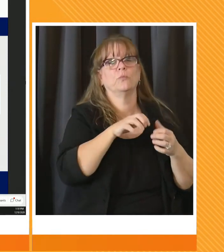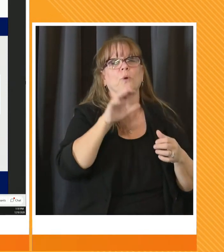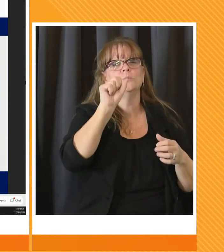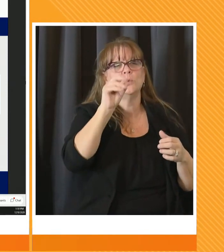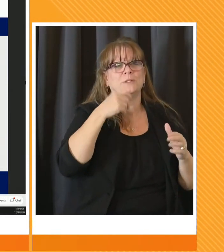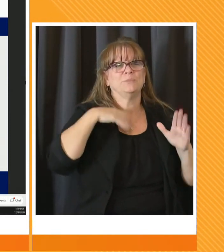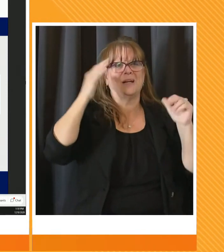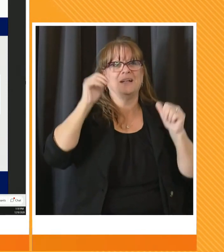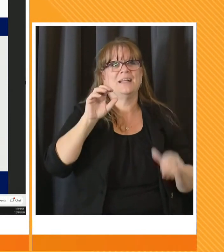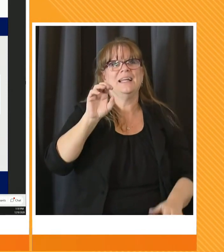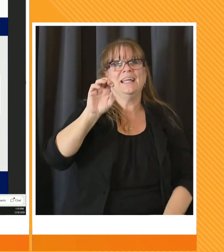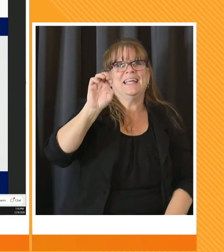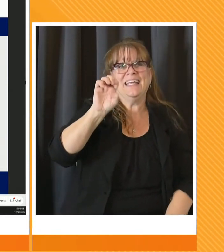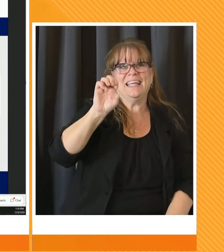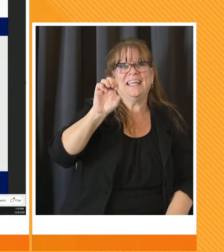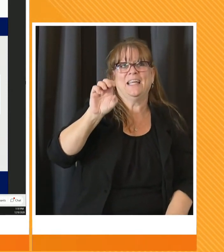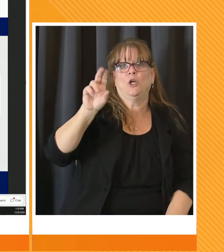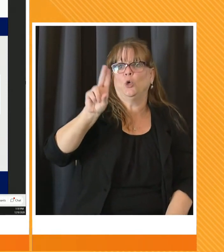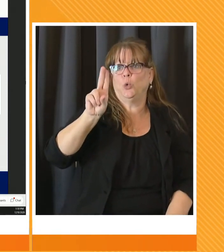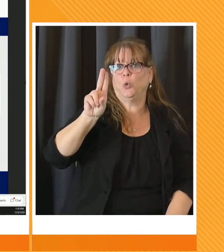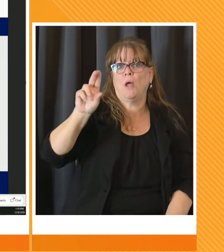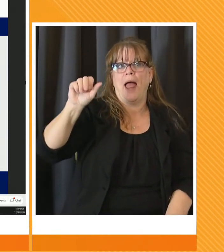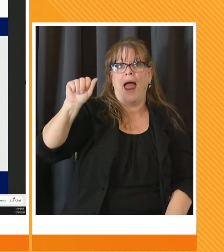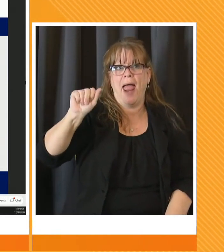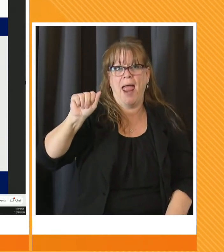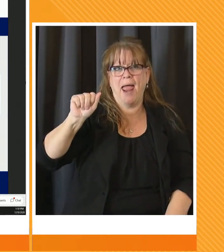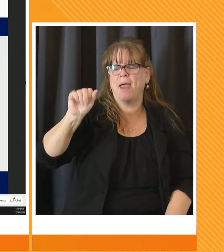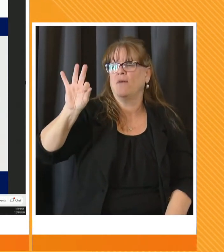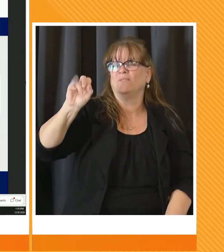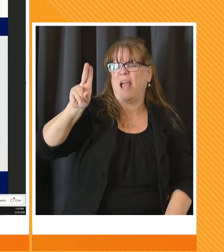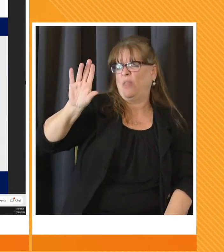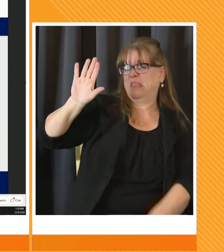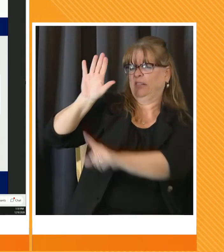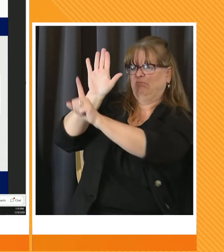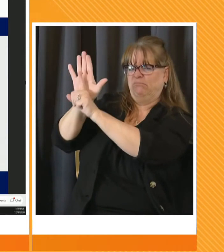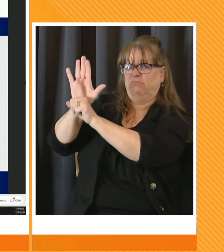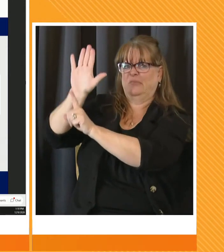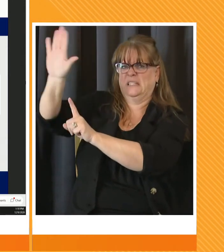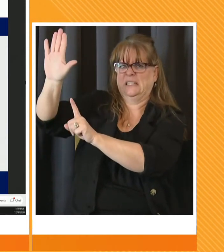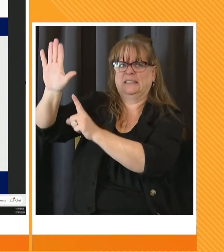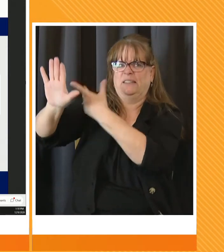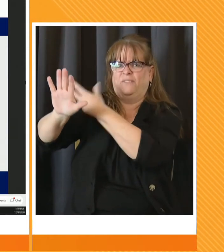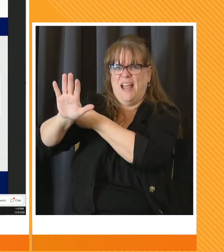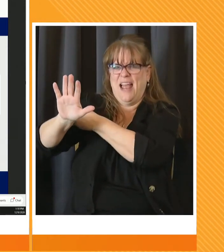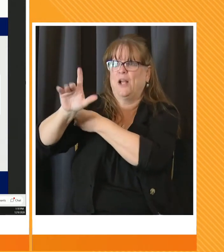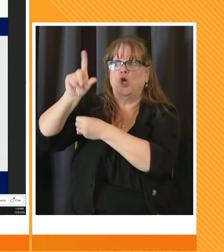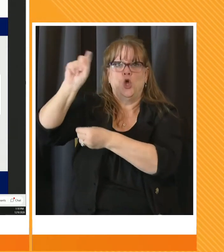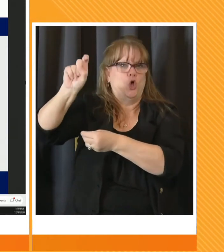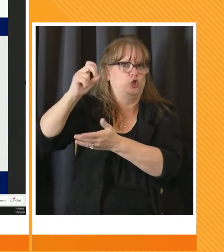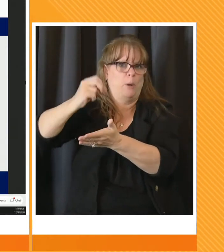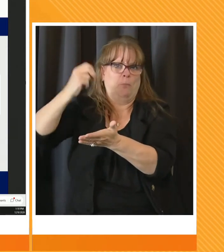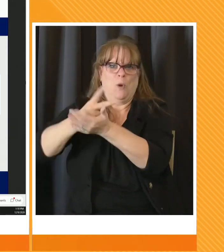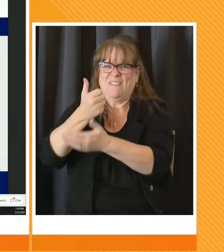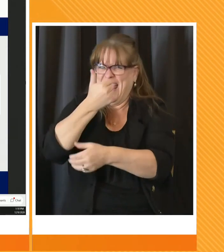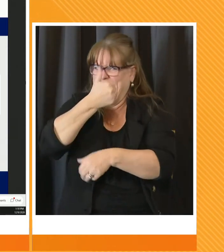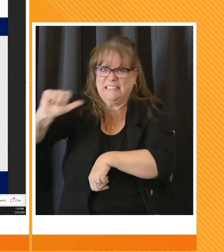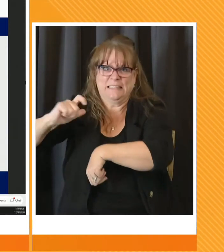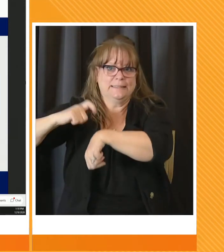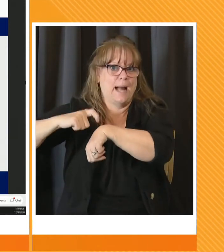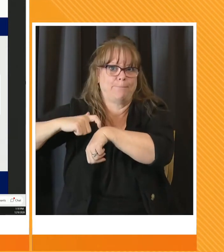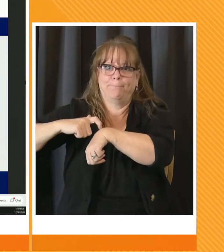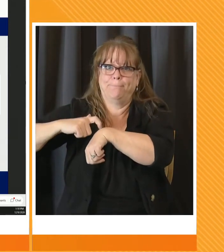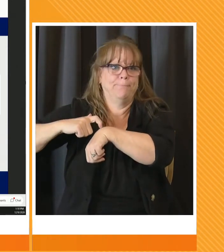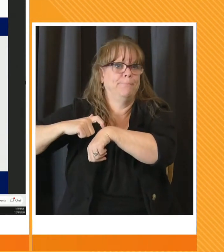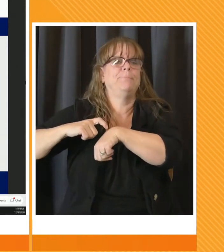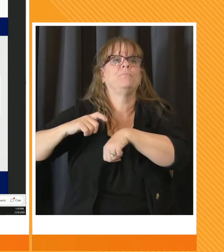approved sometime between December 11th and December 14th, and then shipment will occur within 24 hours. We are told